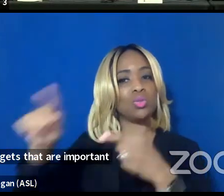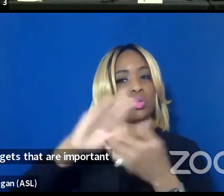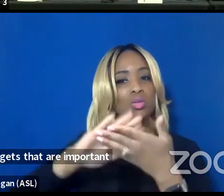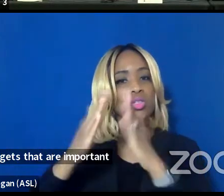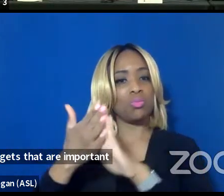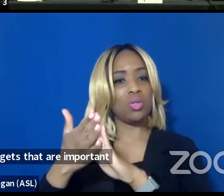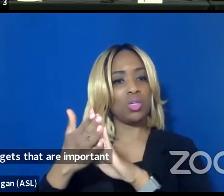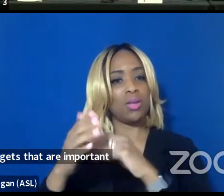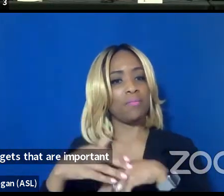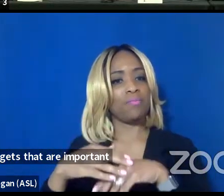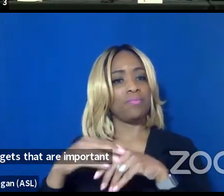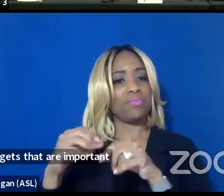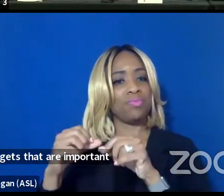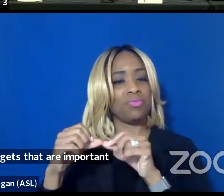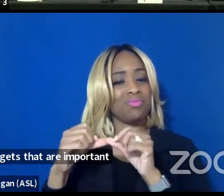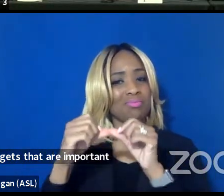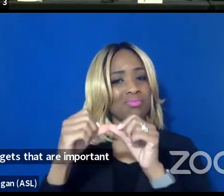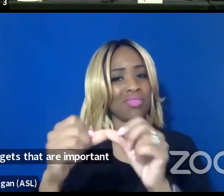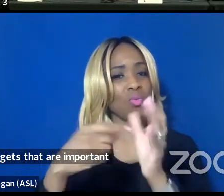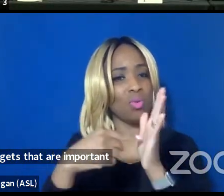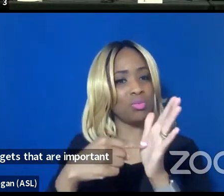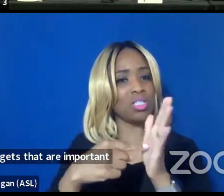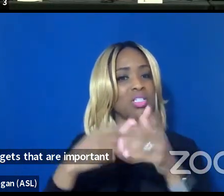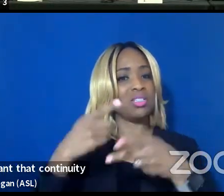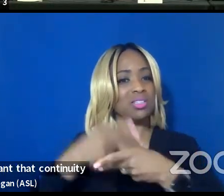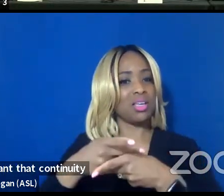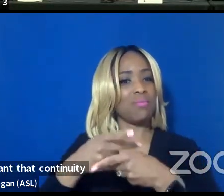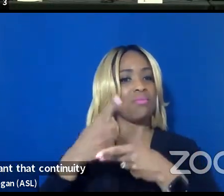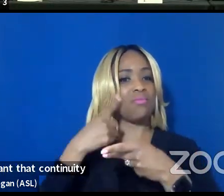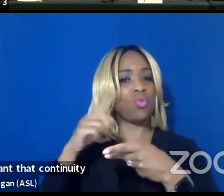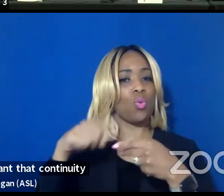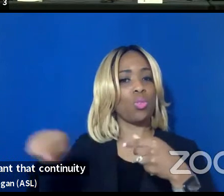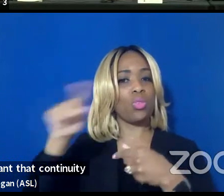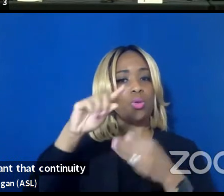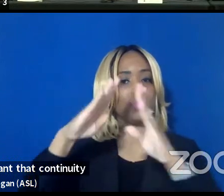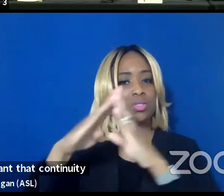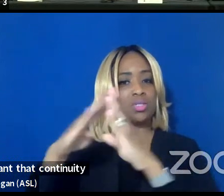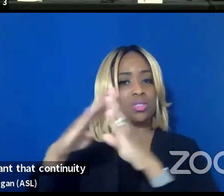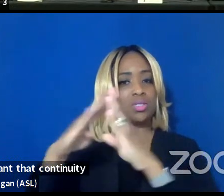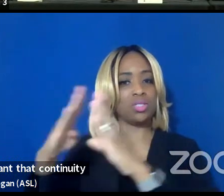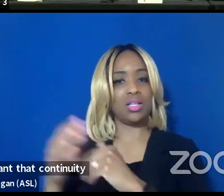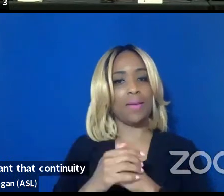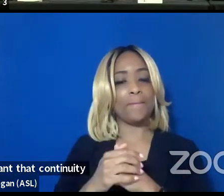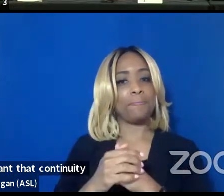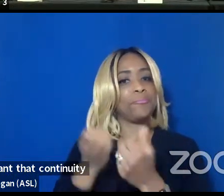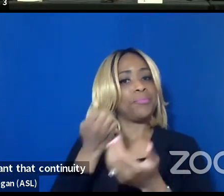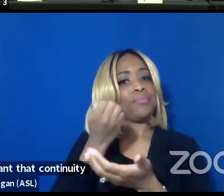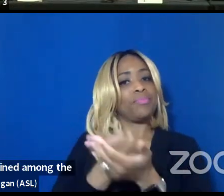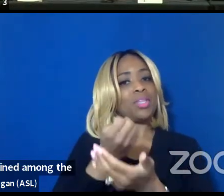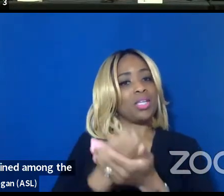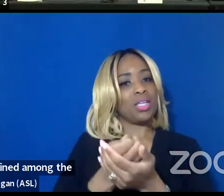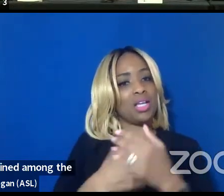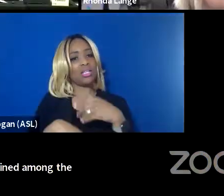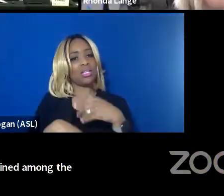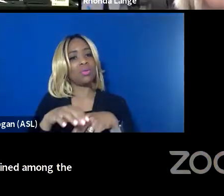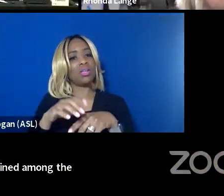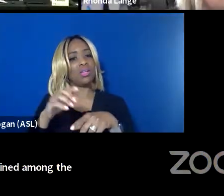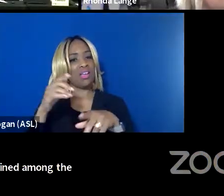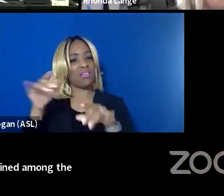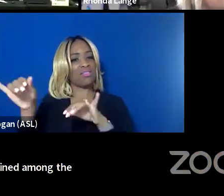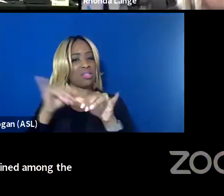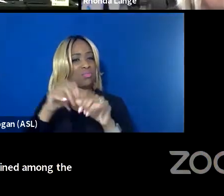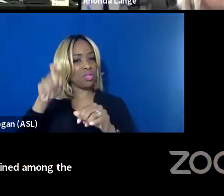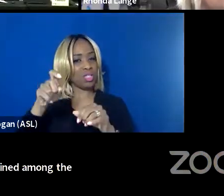that continuity of representation is maintained among these cities. The economies of lakeshore communities have similar needs